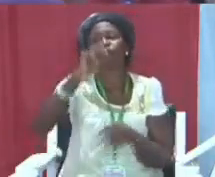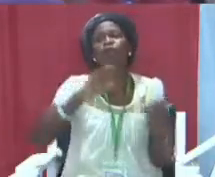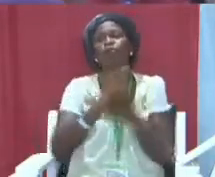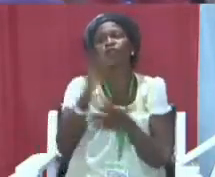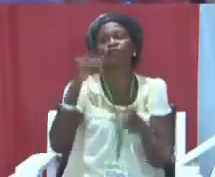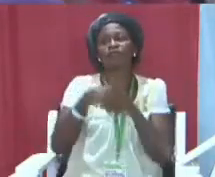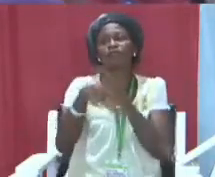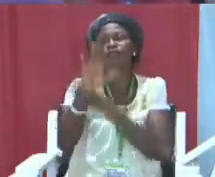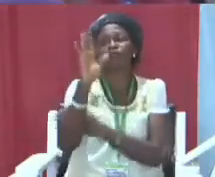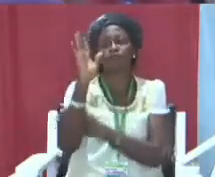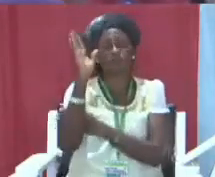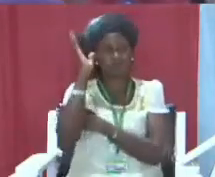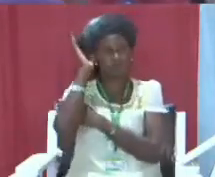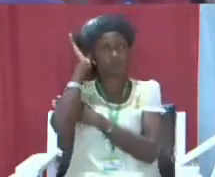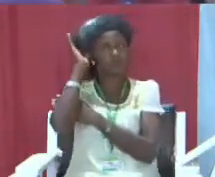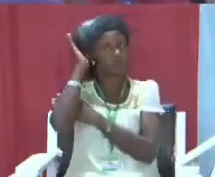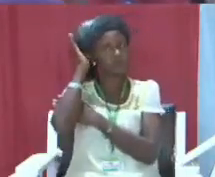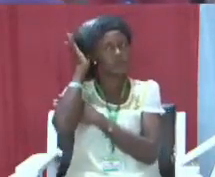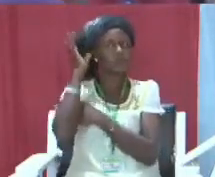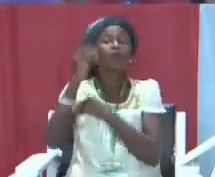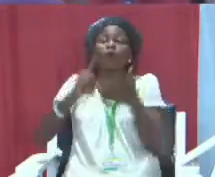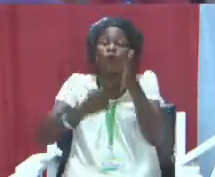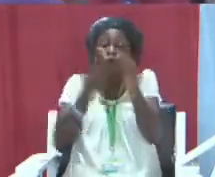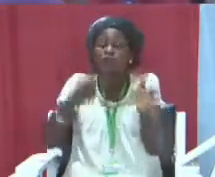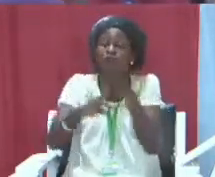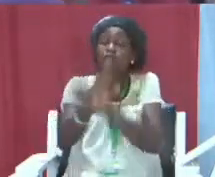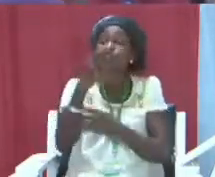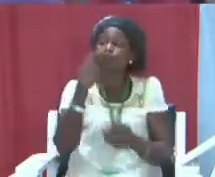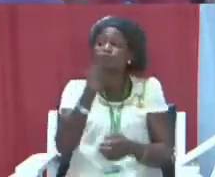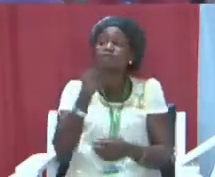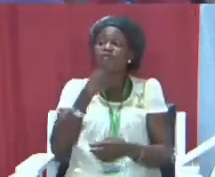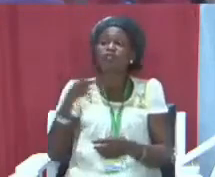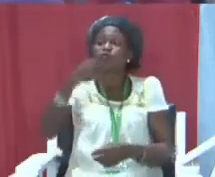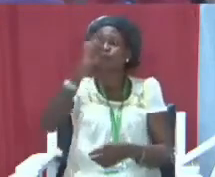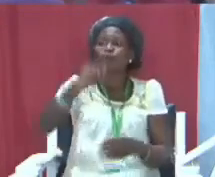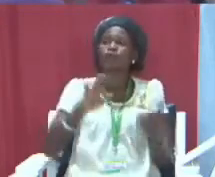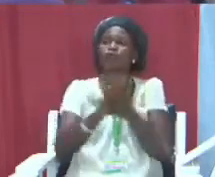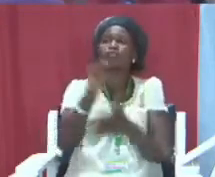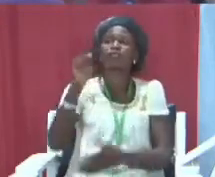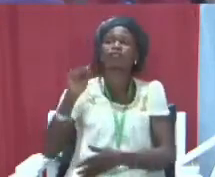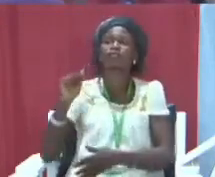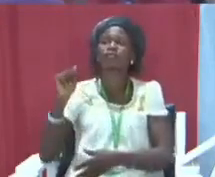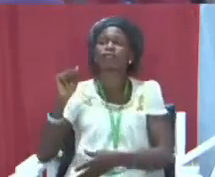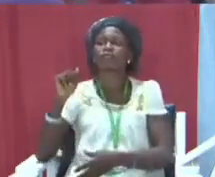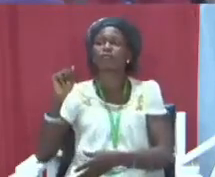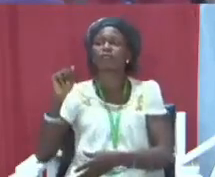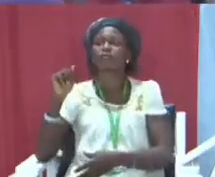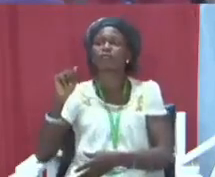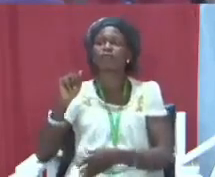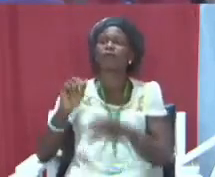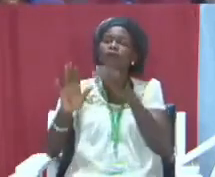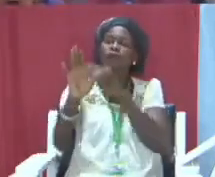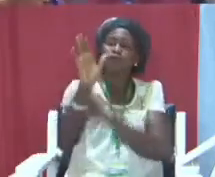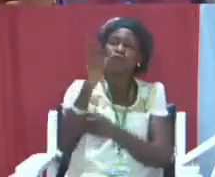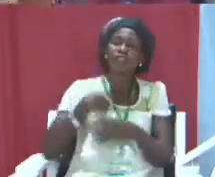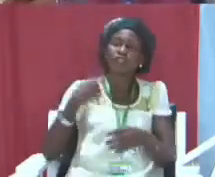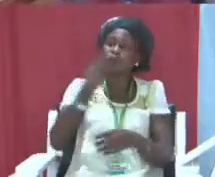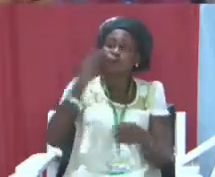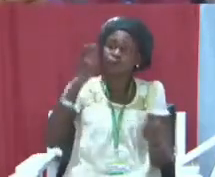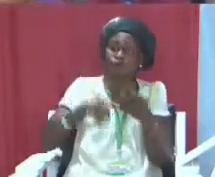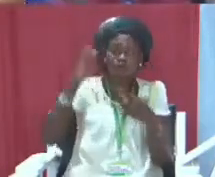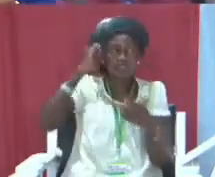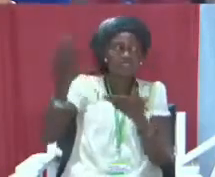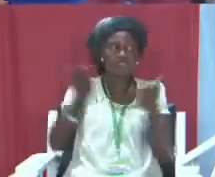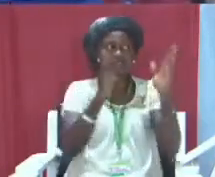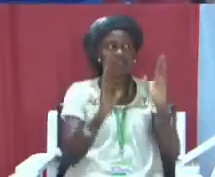in God. Once God speaks, you must believe. God has spoken to his